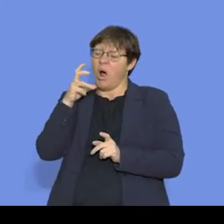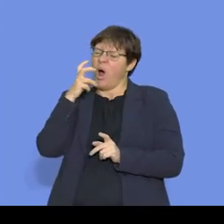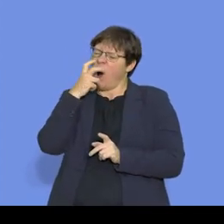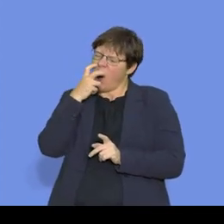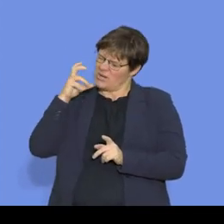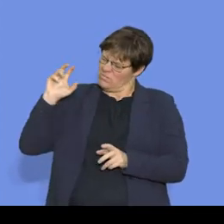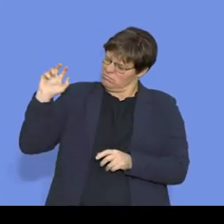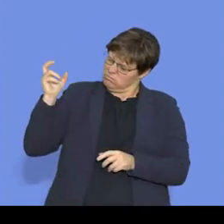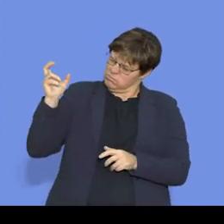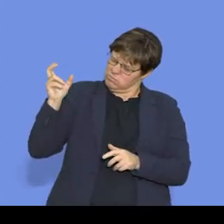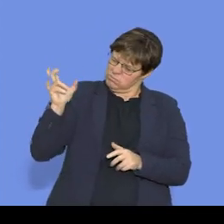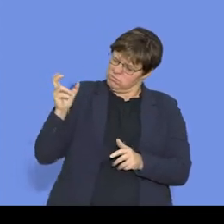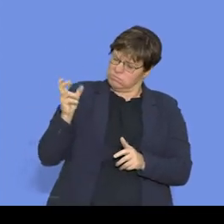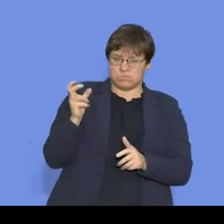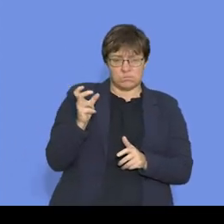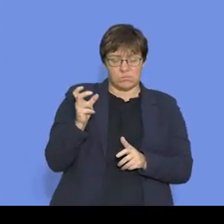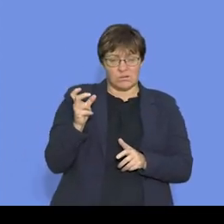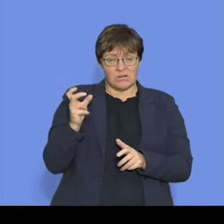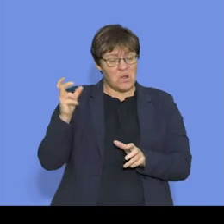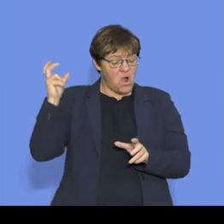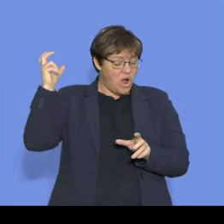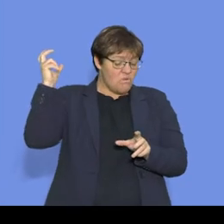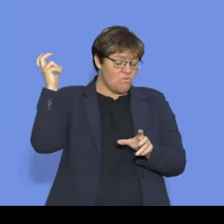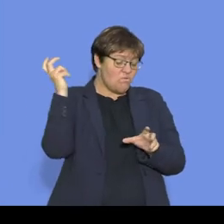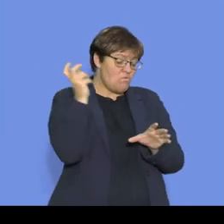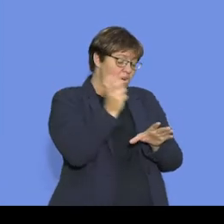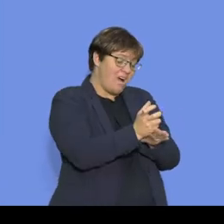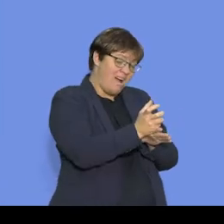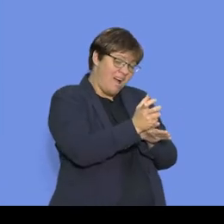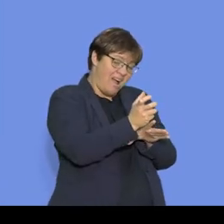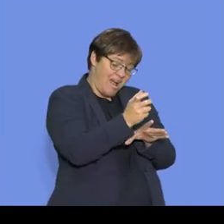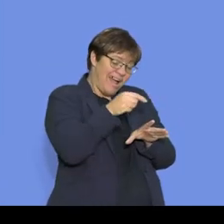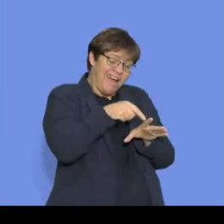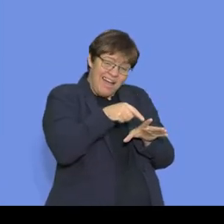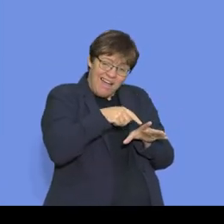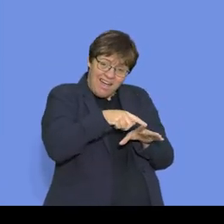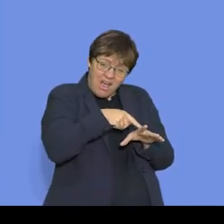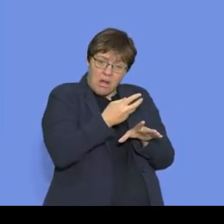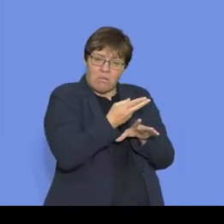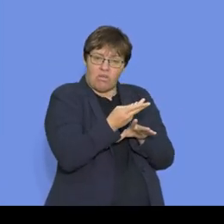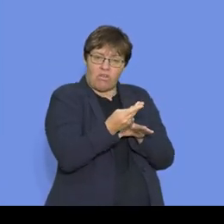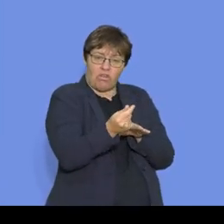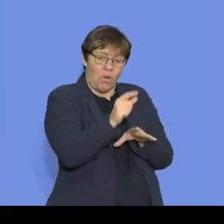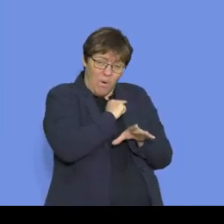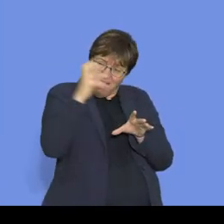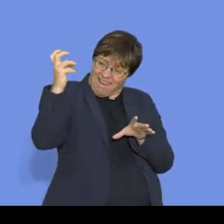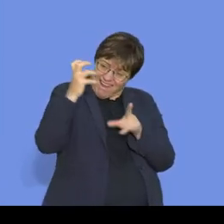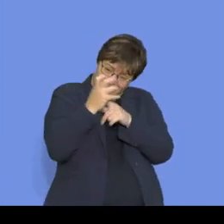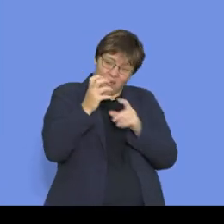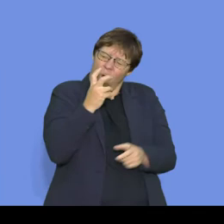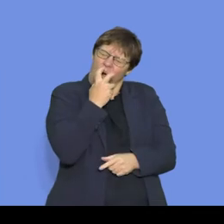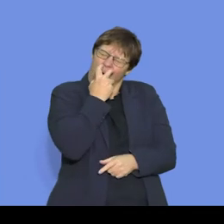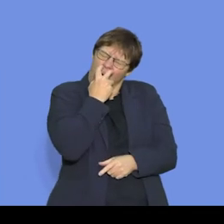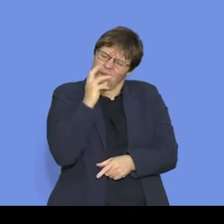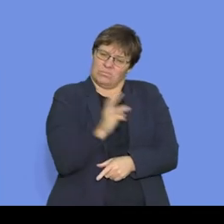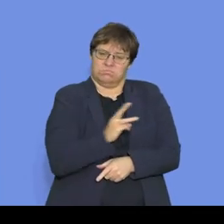hot that the rock where it hit actually melted. And the tsunami